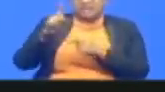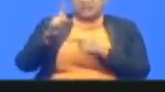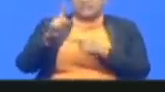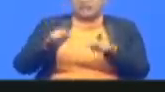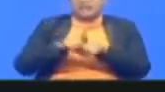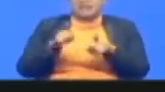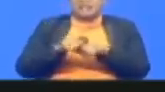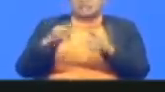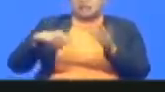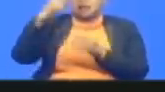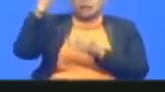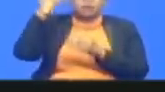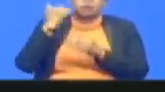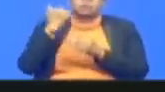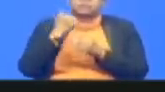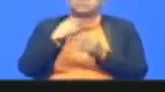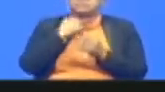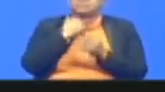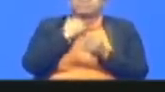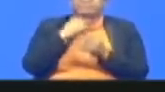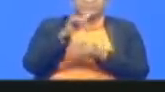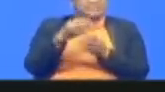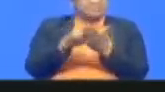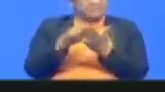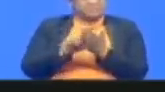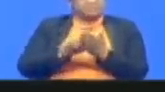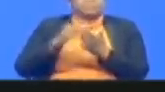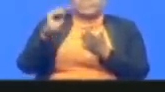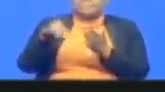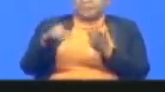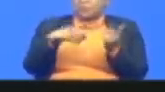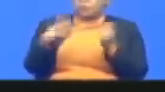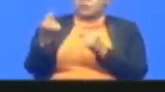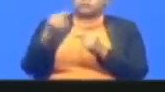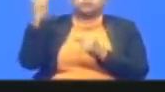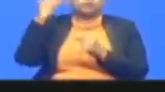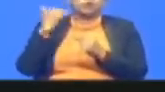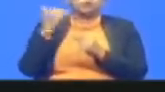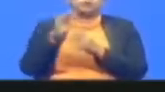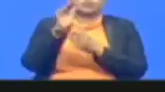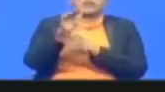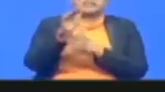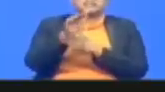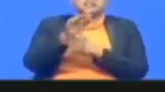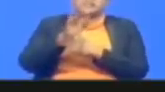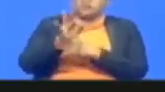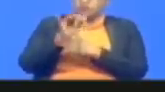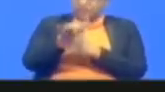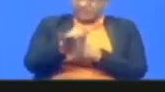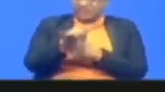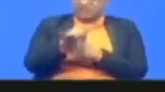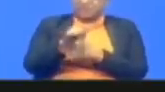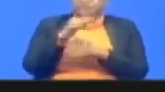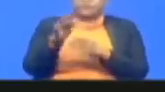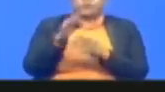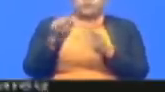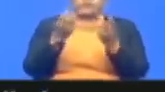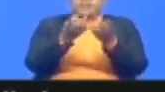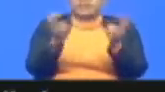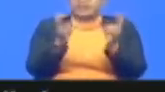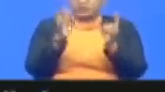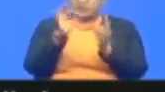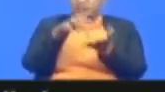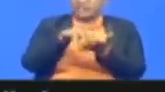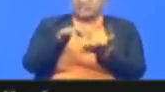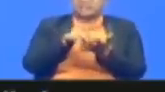orders freezing further payments. The MPs had moved to court to ask for the lifting of the order pending the hearing of a suit filed